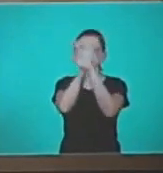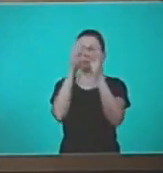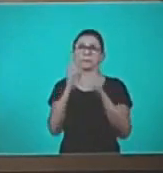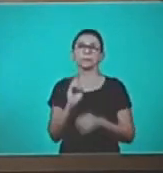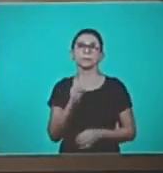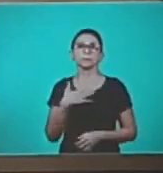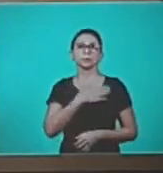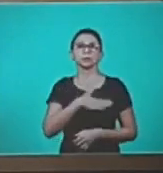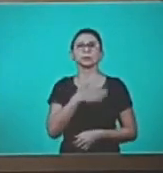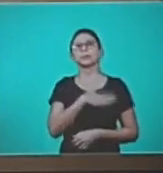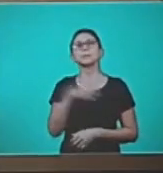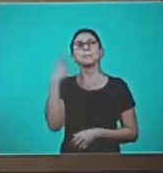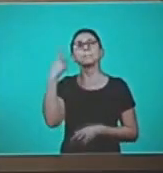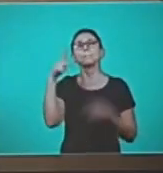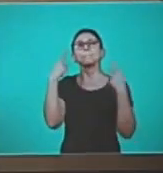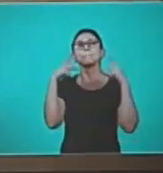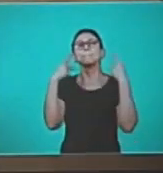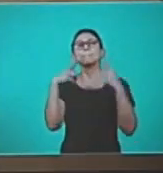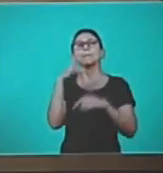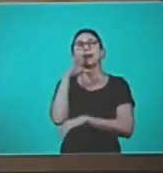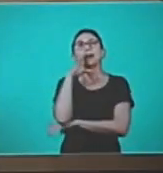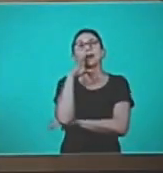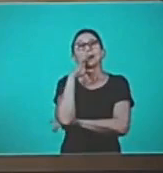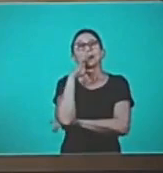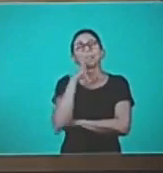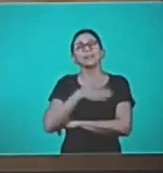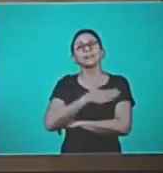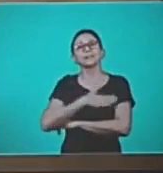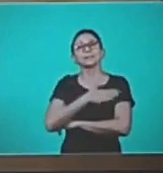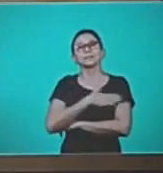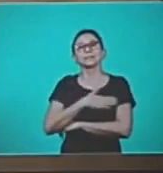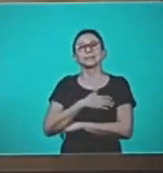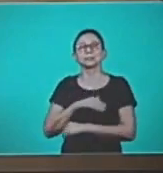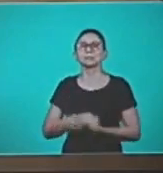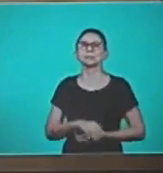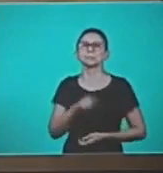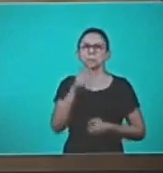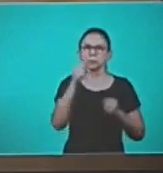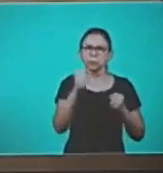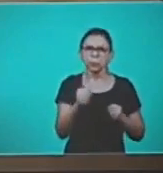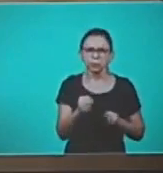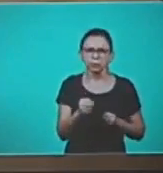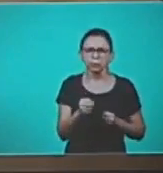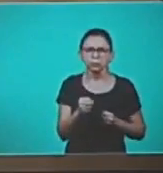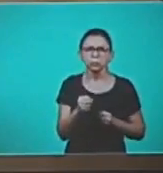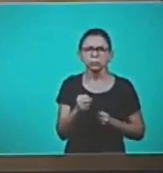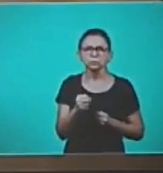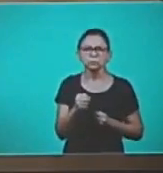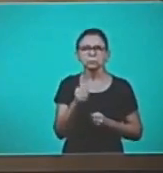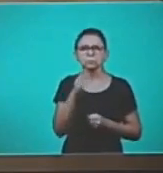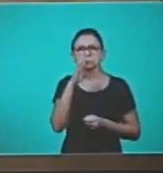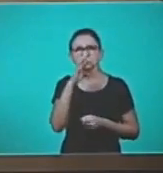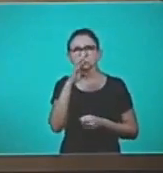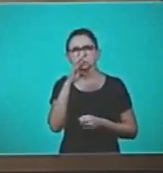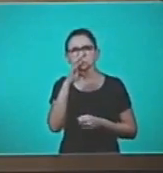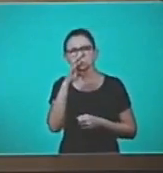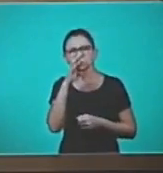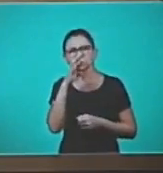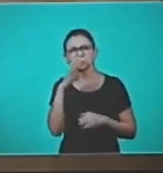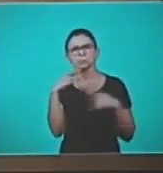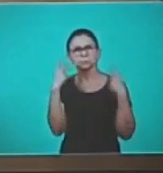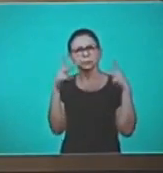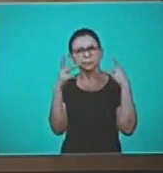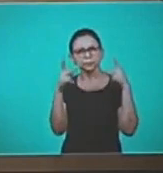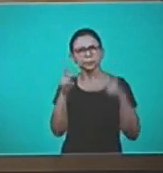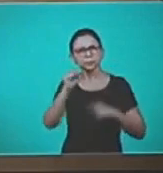The church, they were slumbering and sleeping. They only want to hear about preaching. Of course, you can hear about preaching,